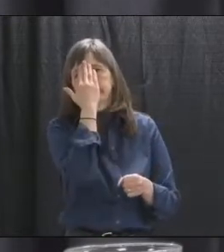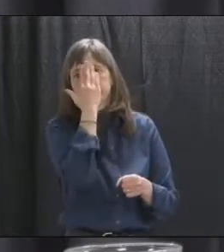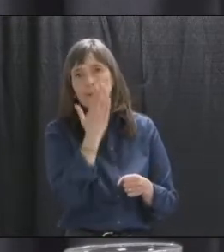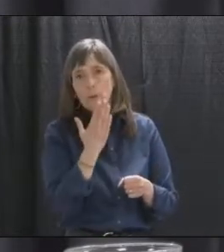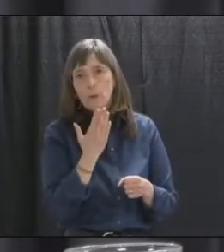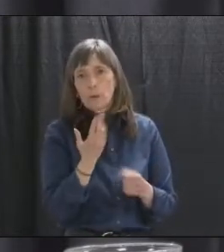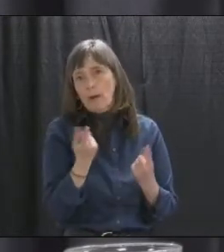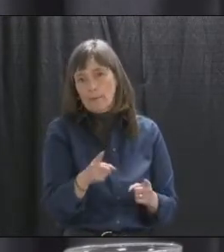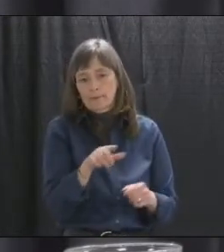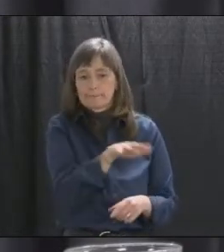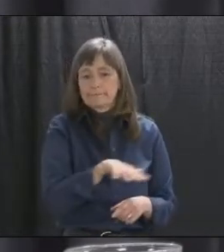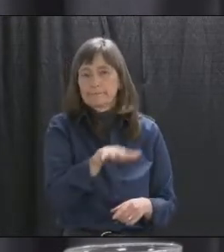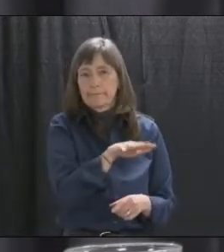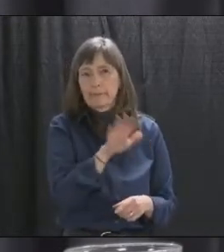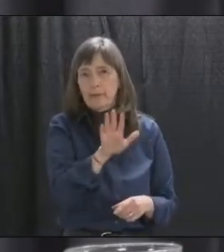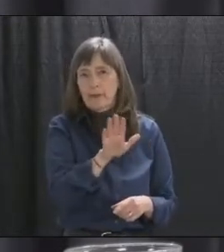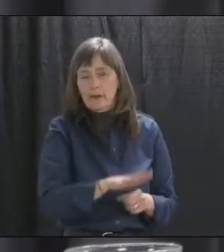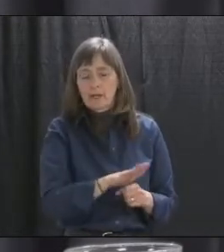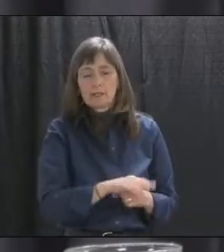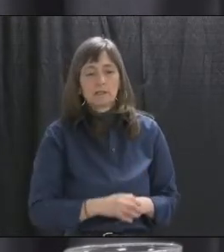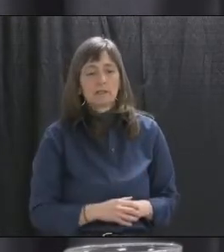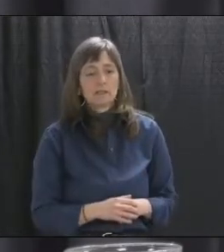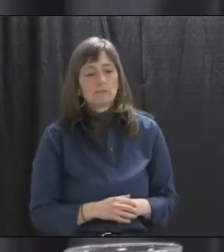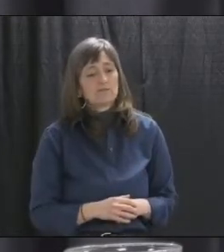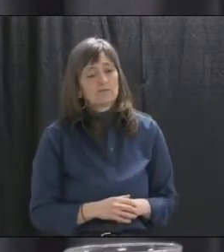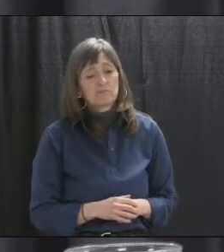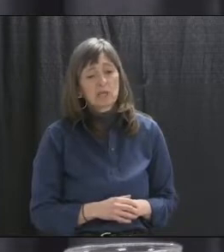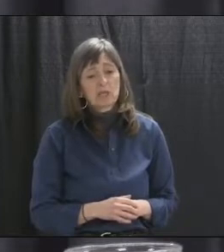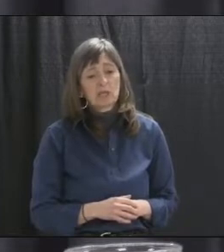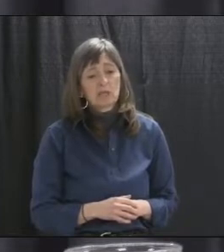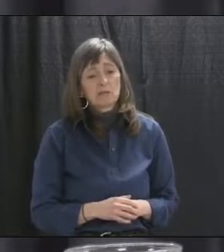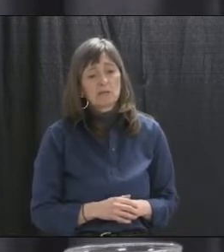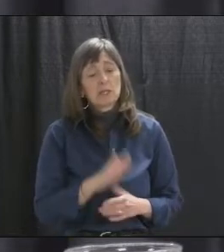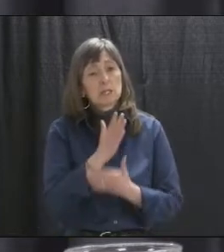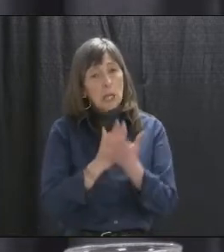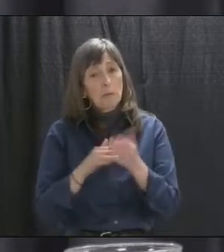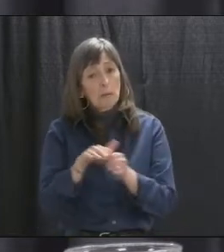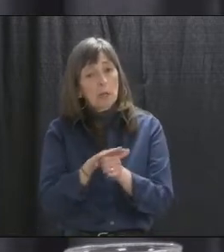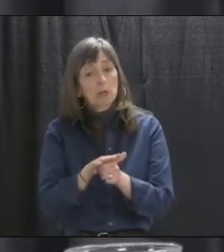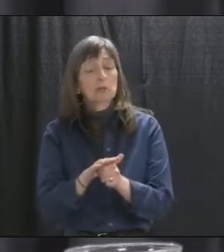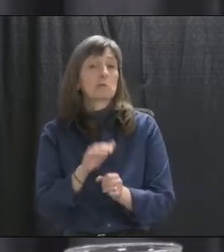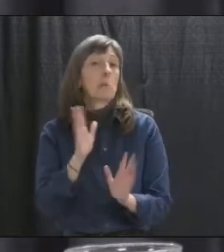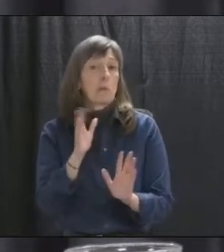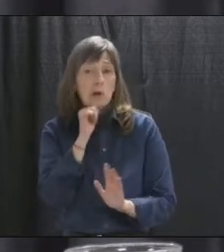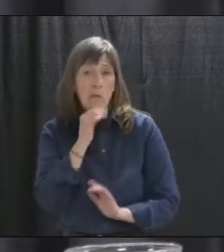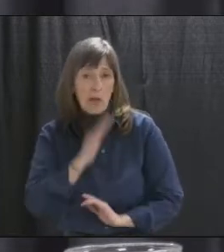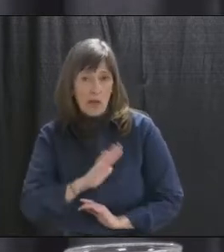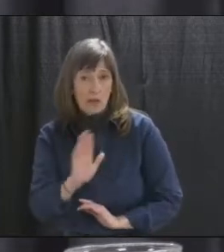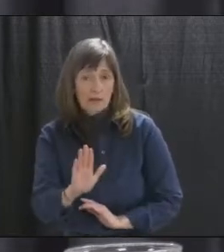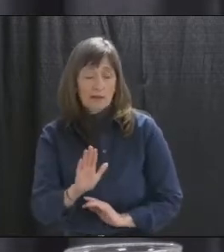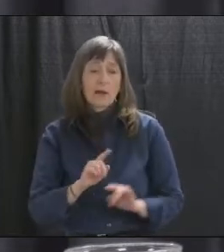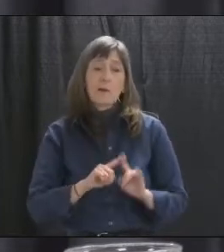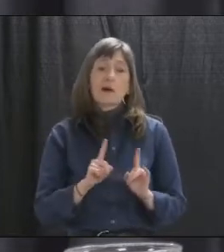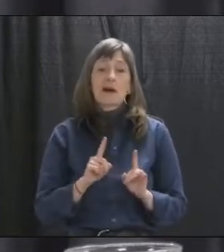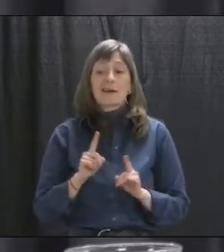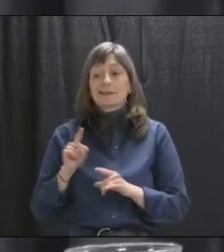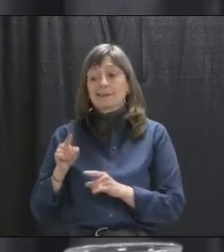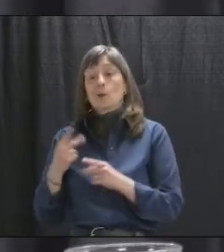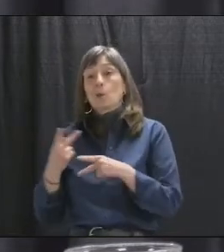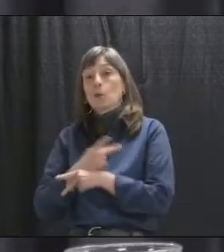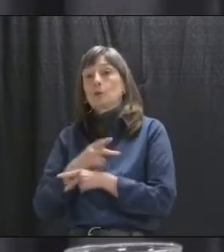is that that is not as much of a challenge in certain areas. I think it's much more of an issue for the